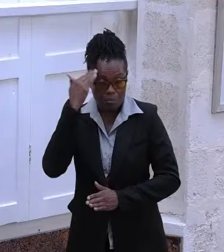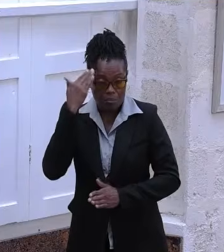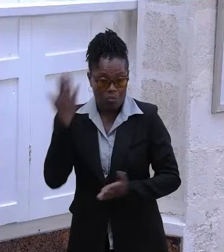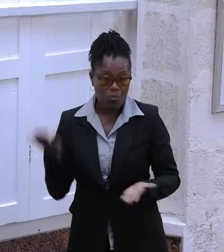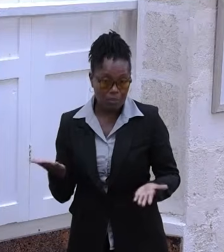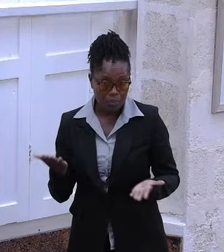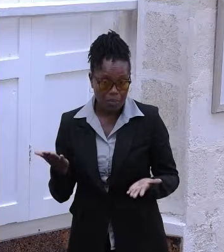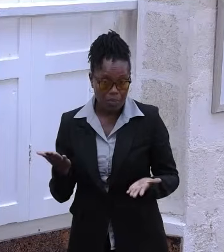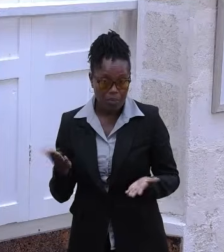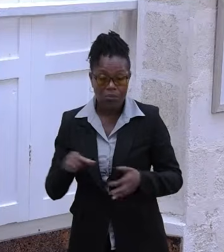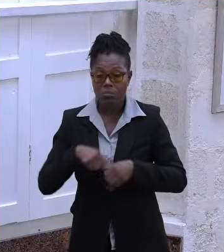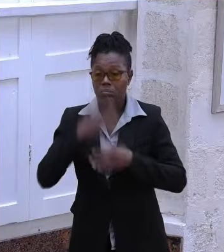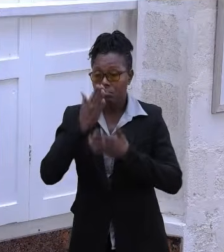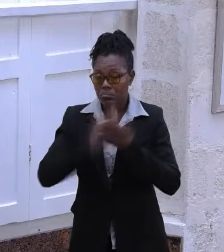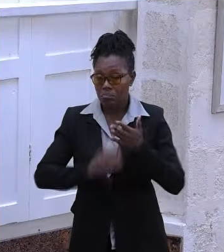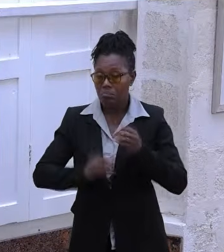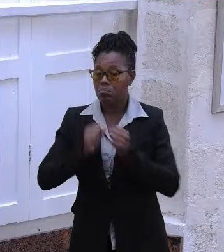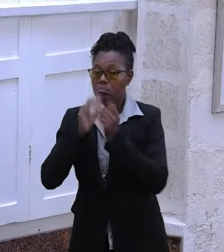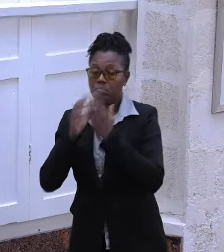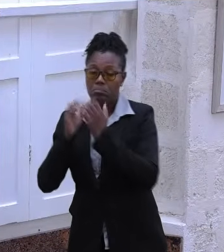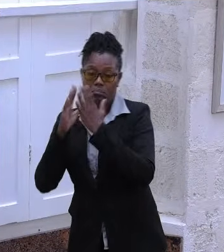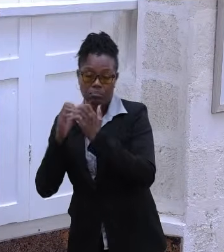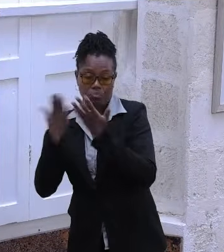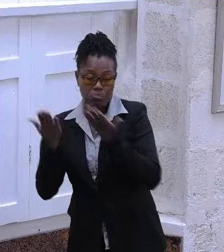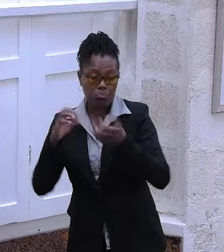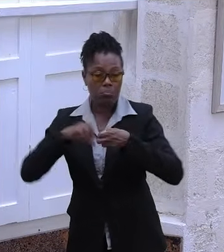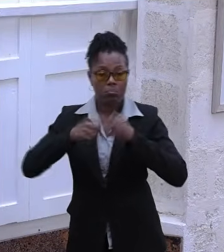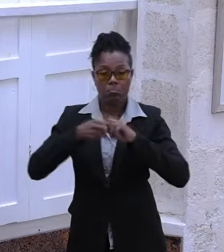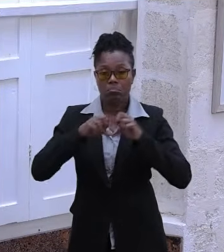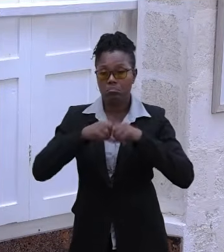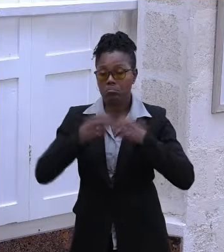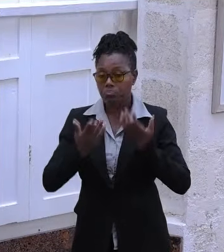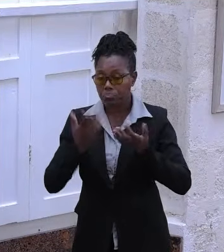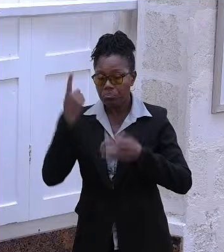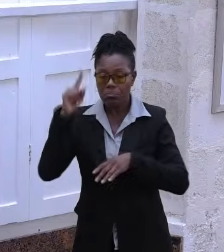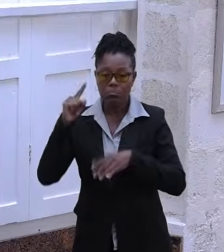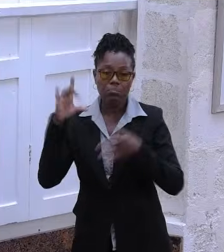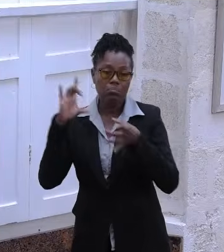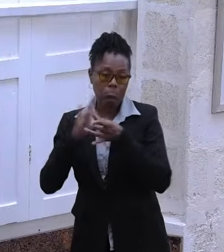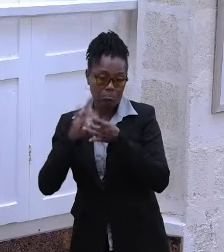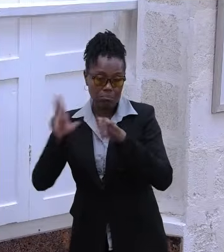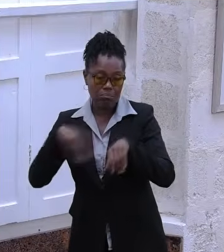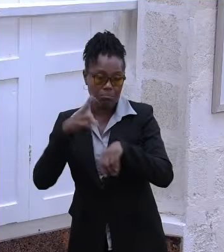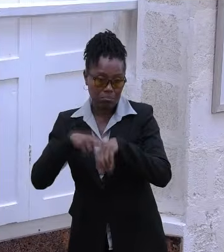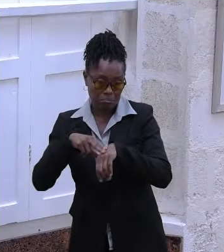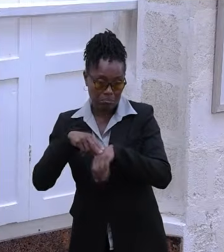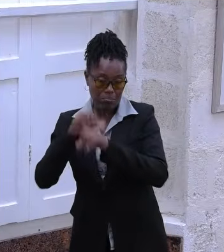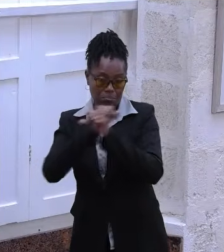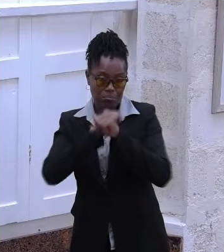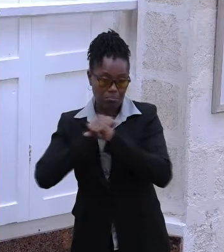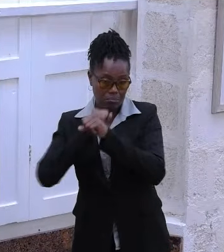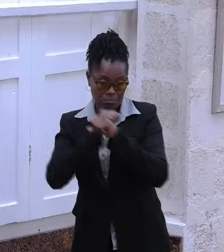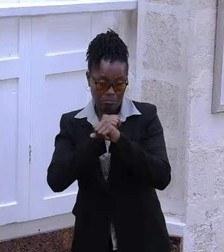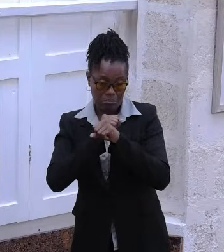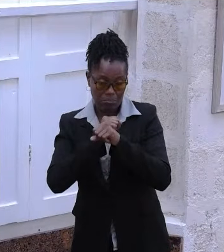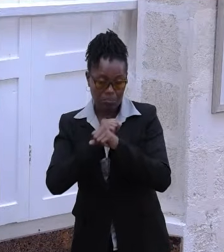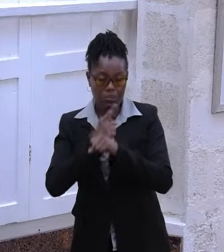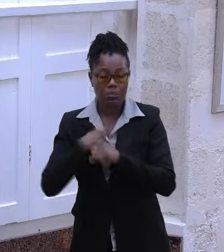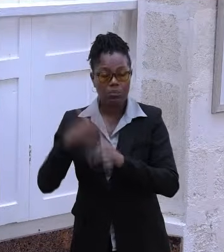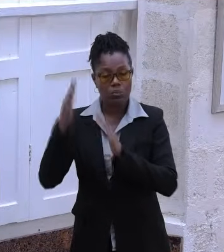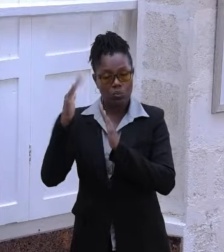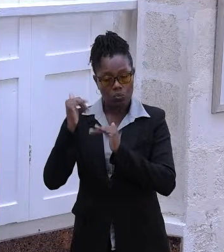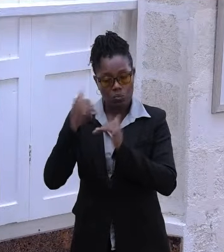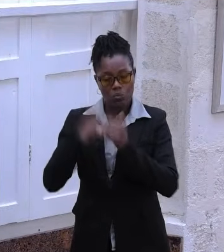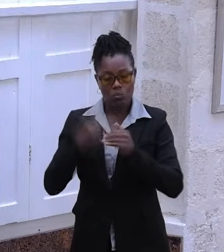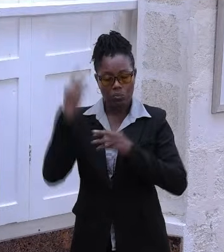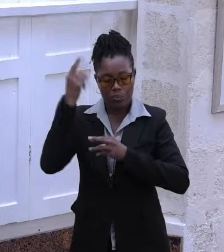On some of the challenges, or some of the issues, or matters of national security. And we want that we consider the